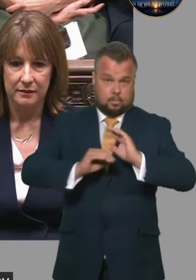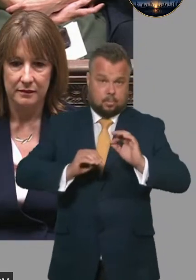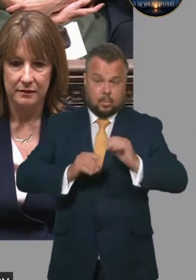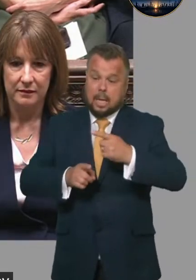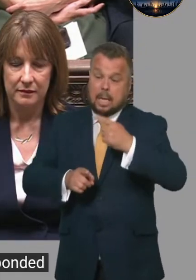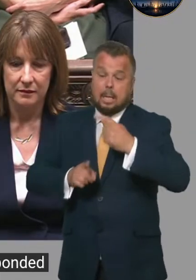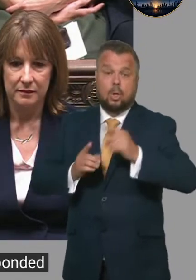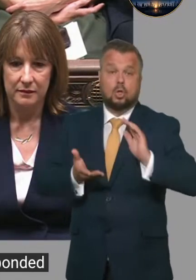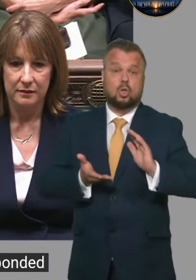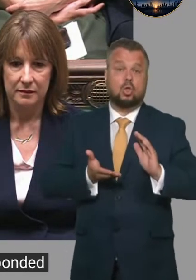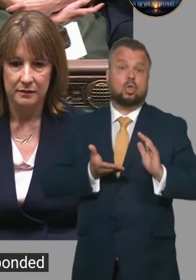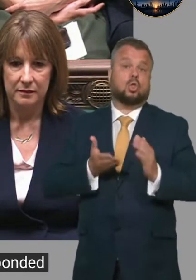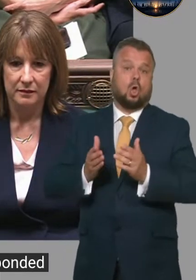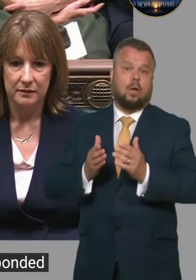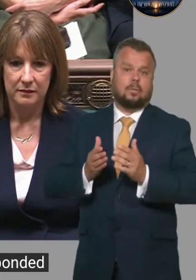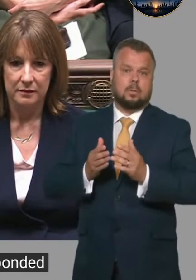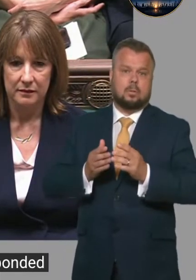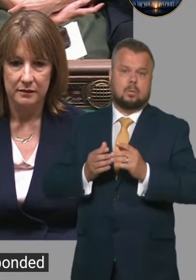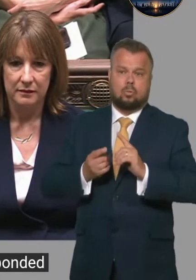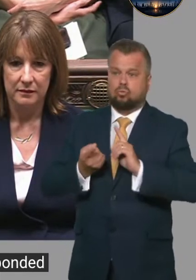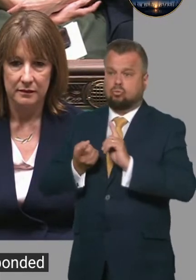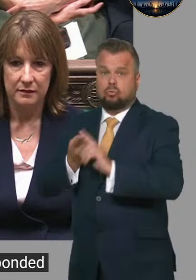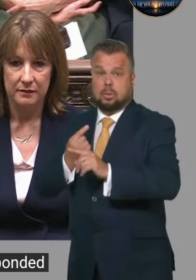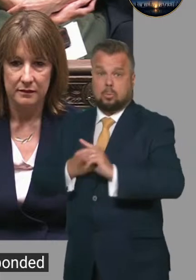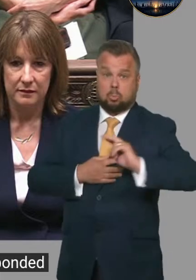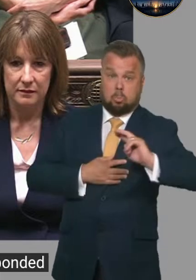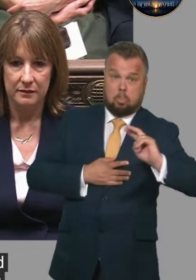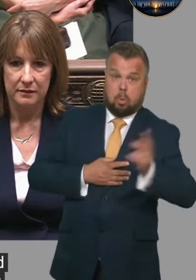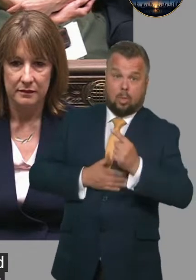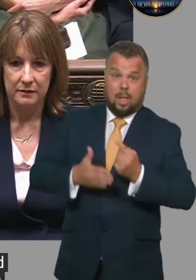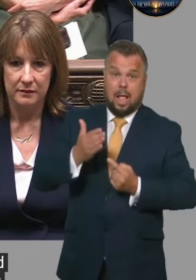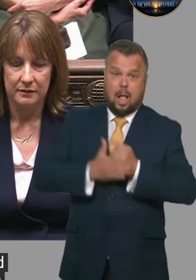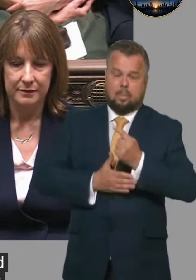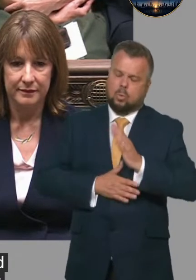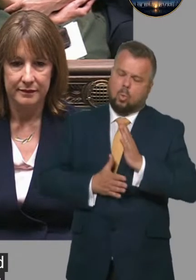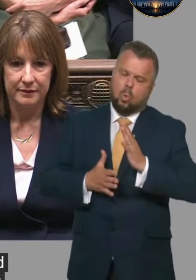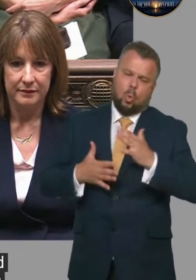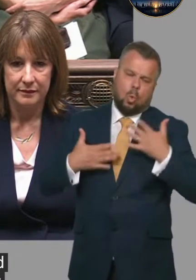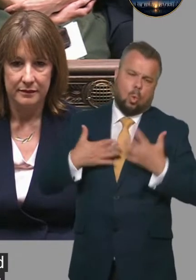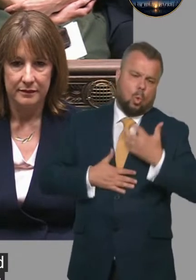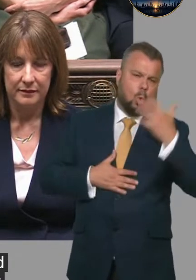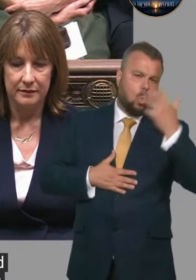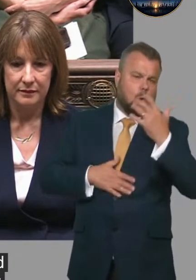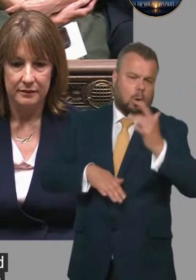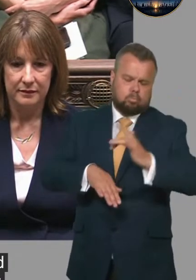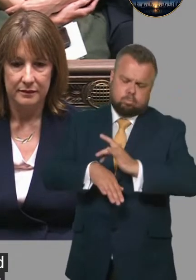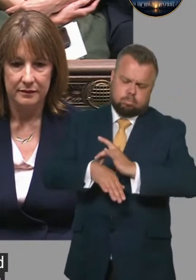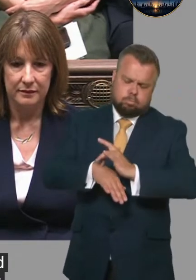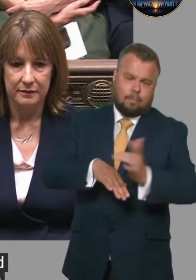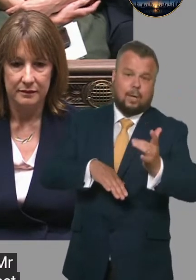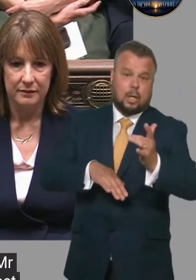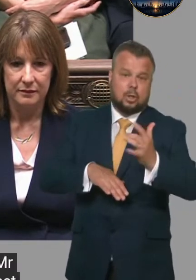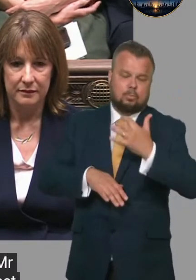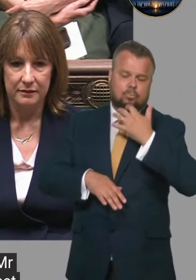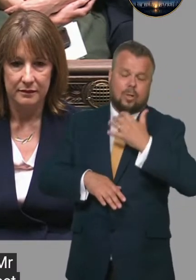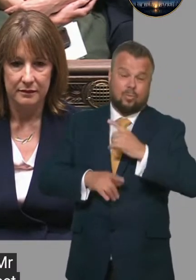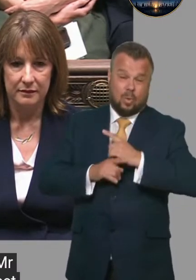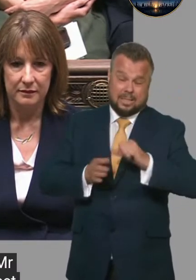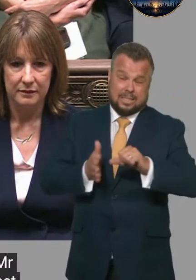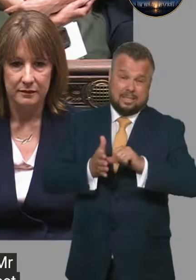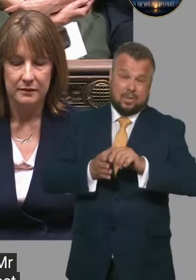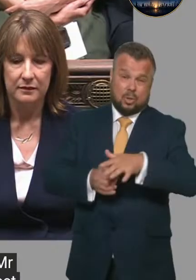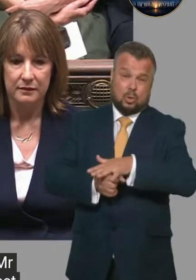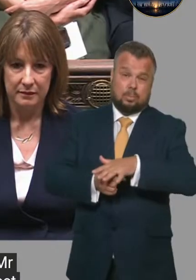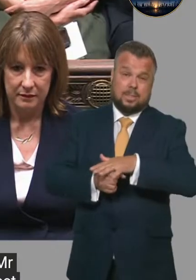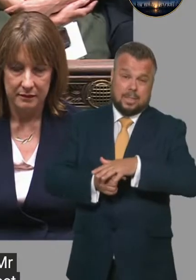of leading this country is meeting our armed forces, celebrating their work and marking Armed Forces Week, and I want to thank them all for their dedication,